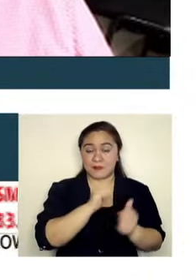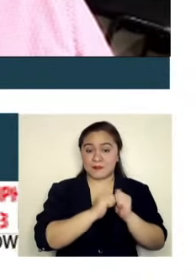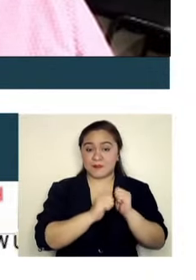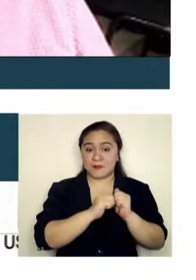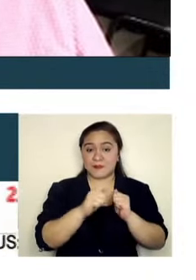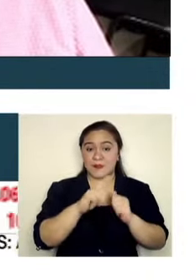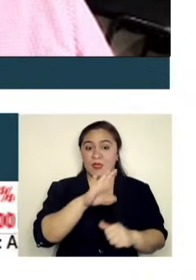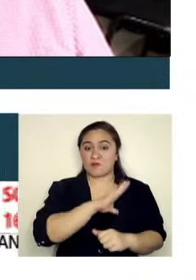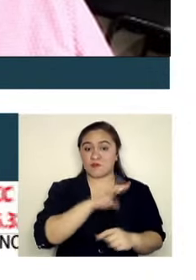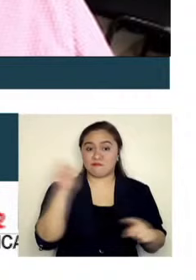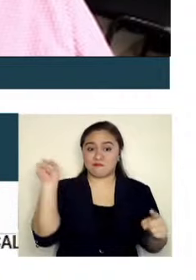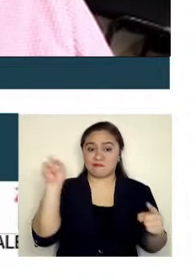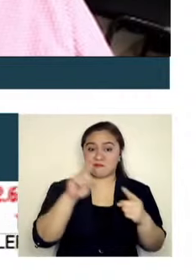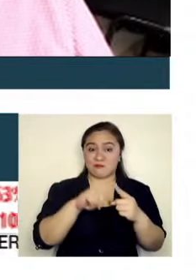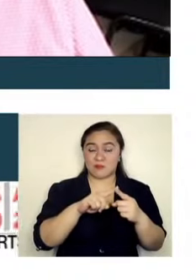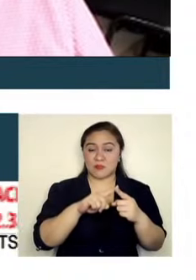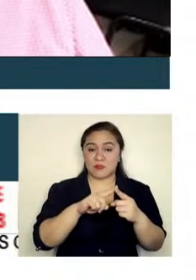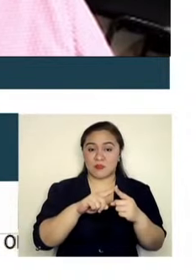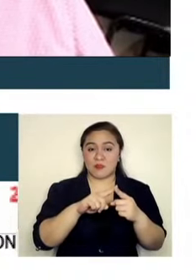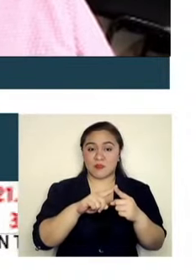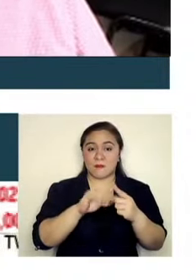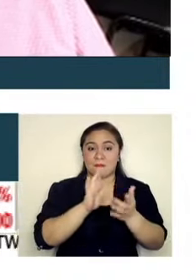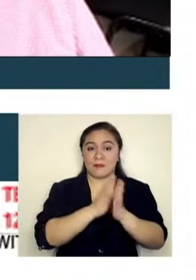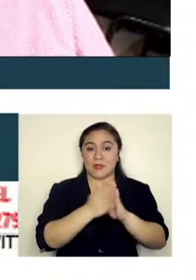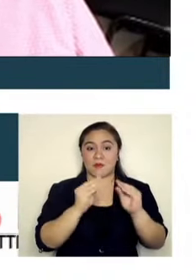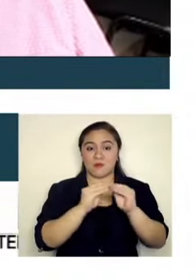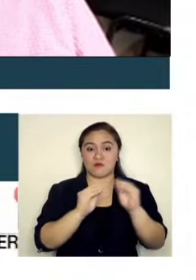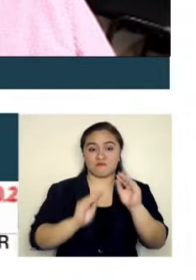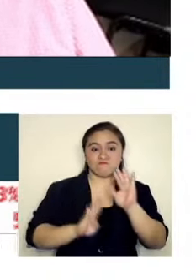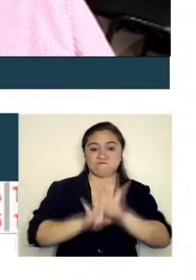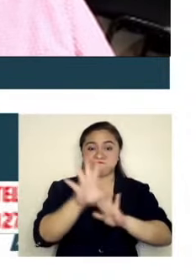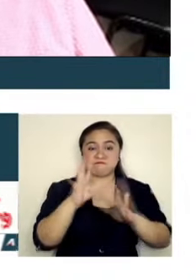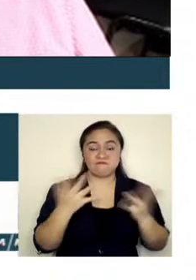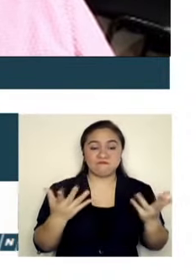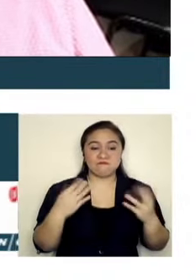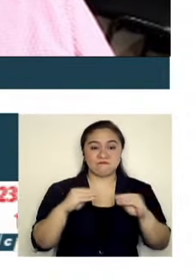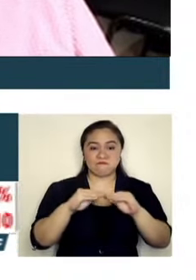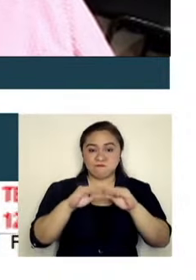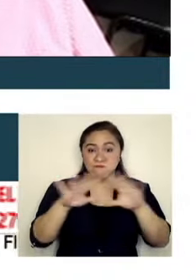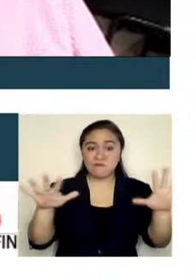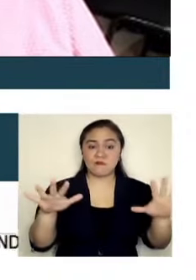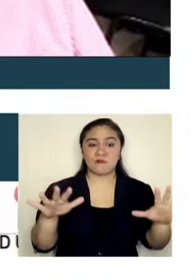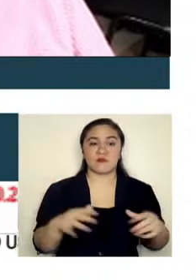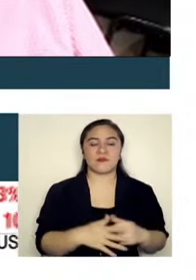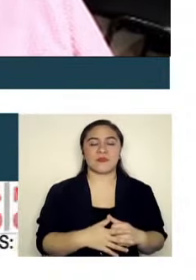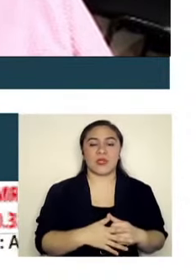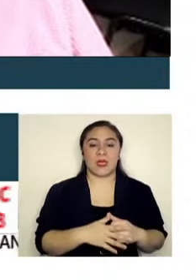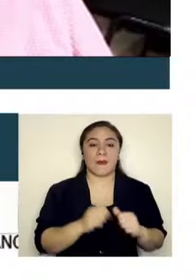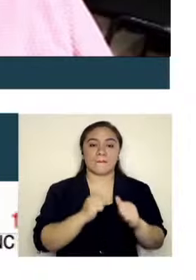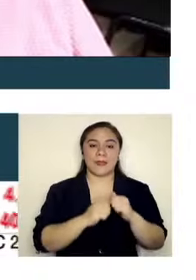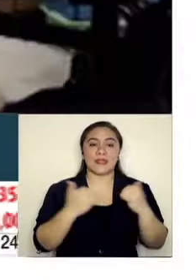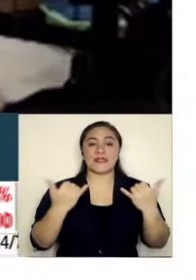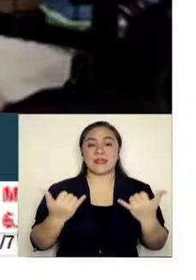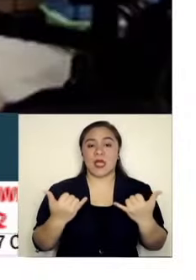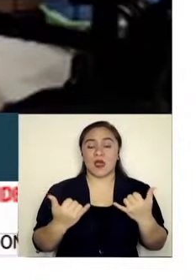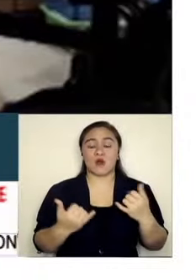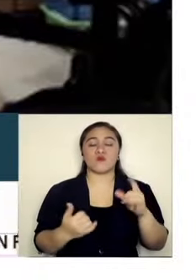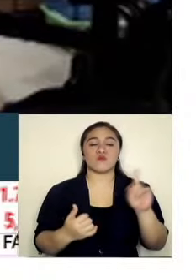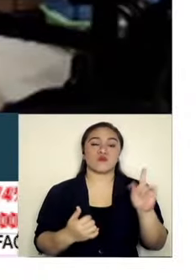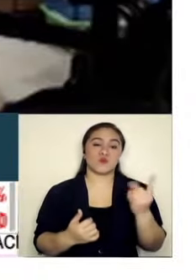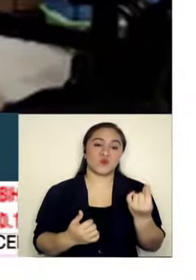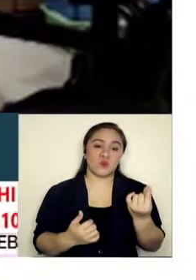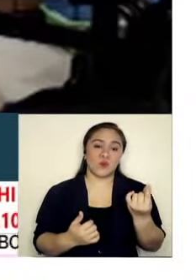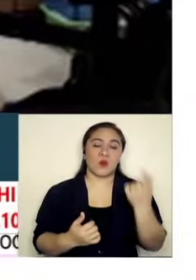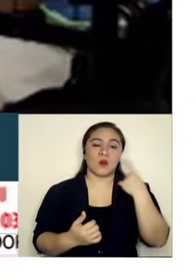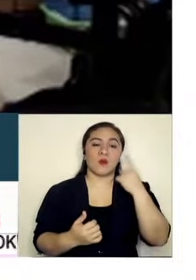till this explodes? No, not really. But what we're doing right now is really preparing for whatever,